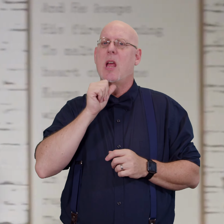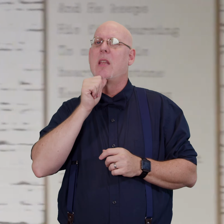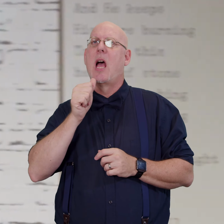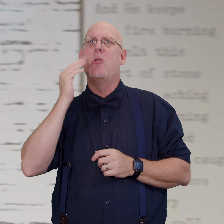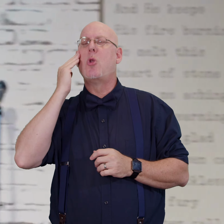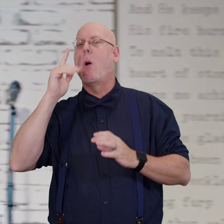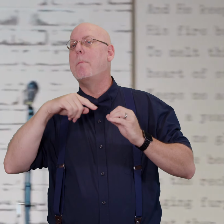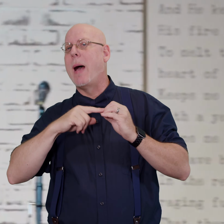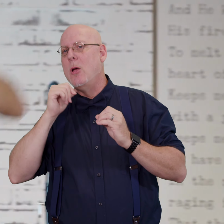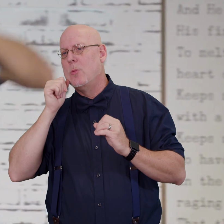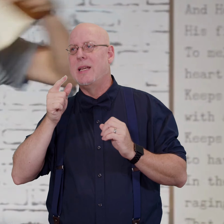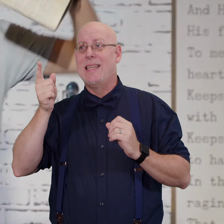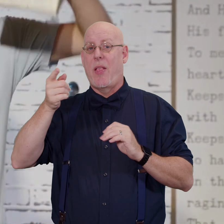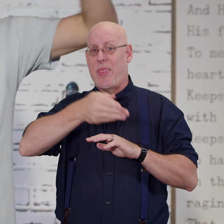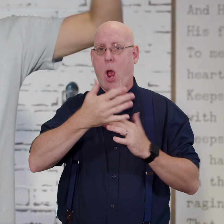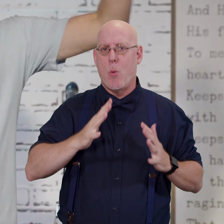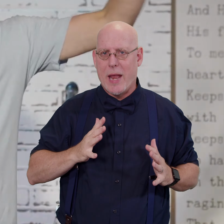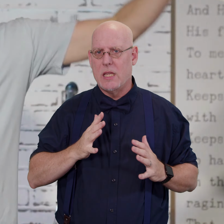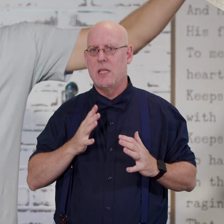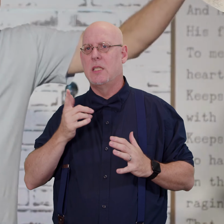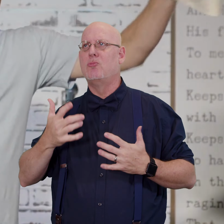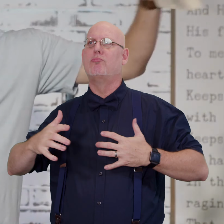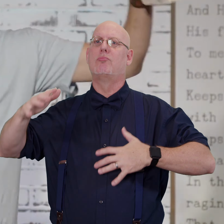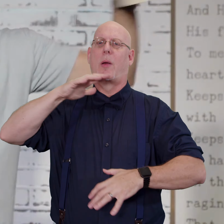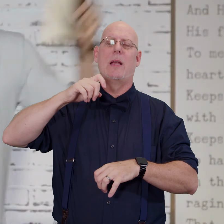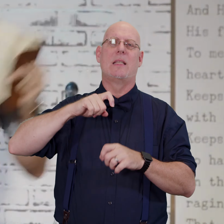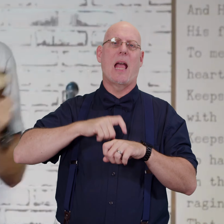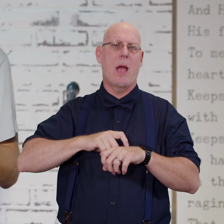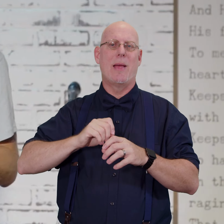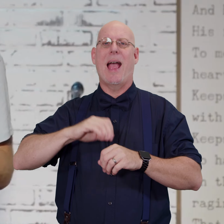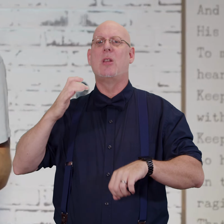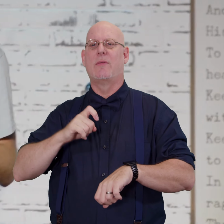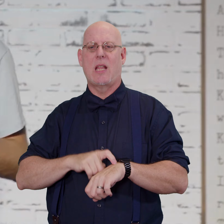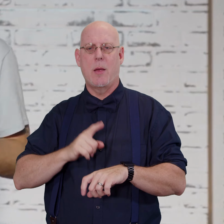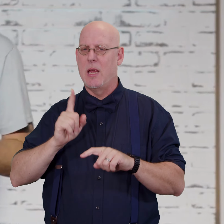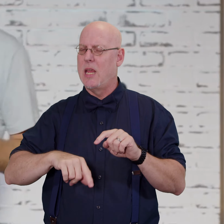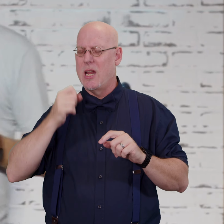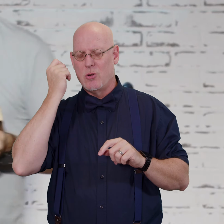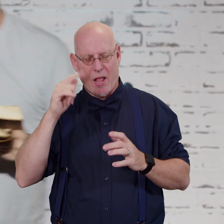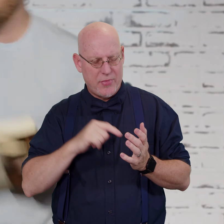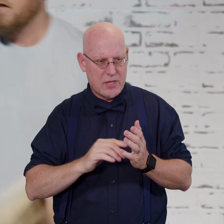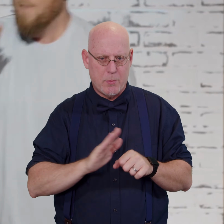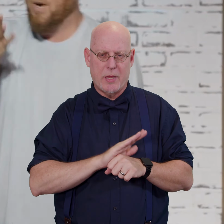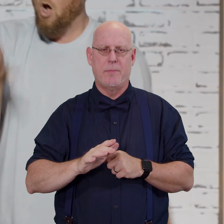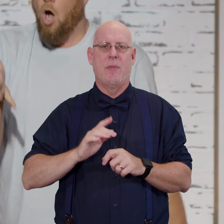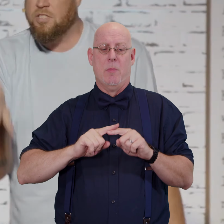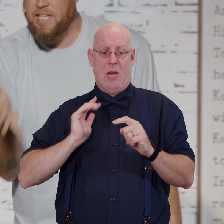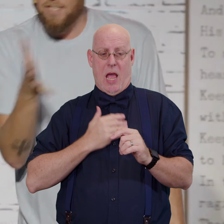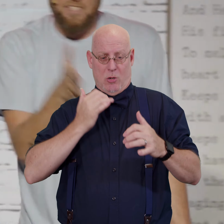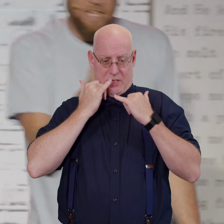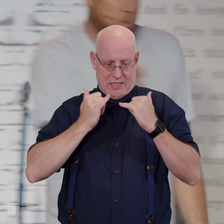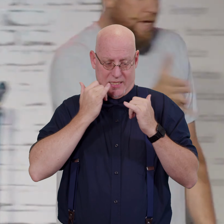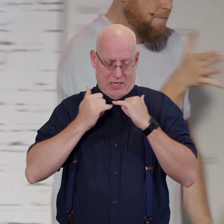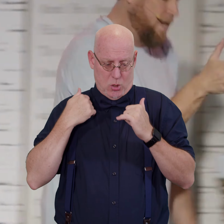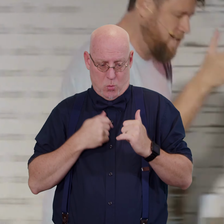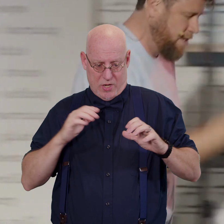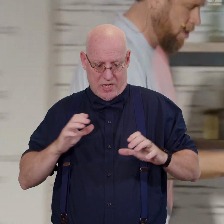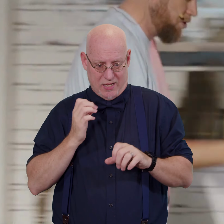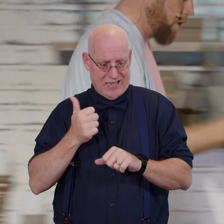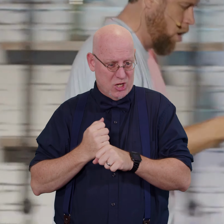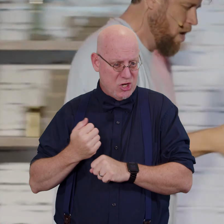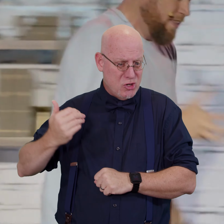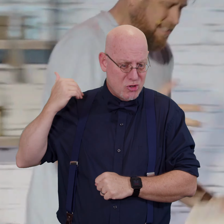He doesn't just know tomorrow. He's there. He supersedes time. He's outside. We can't grasp this fully, wrap our minds around it. But our sin, the sin that we committed